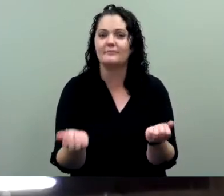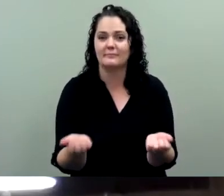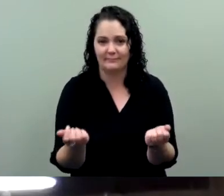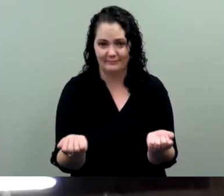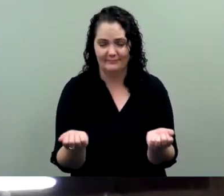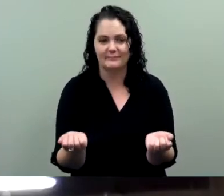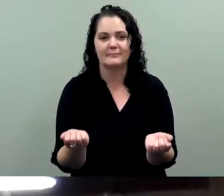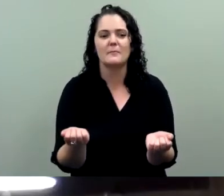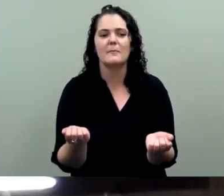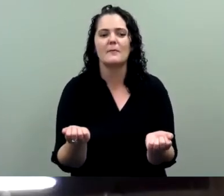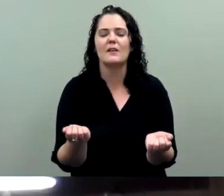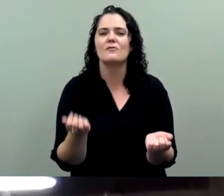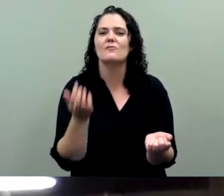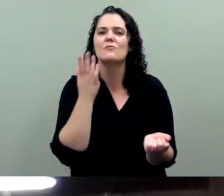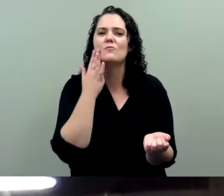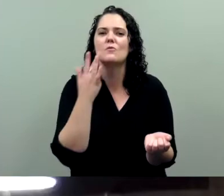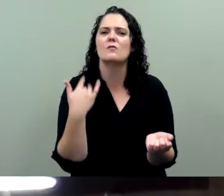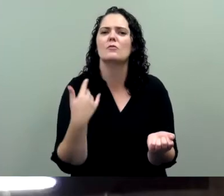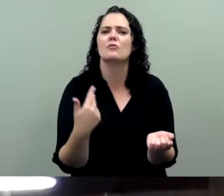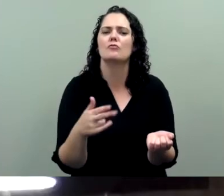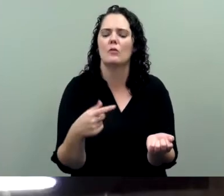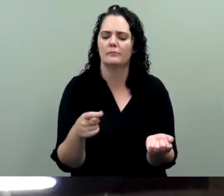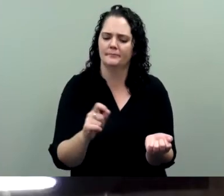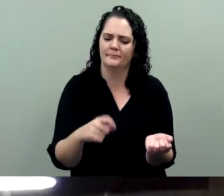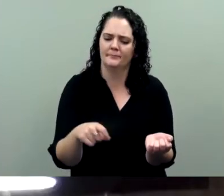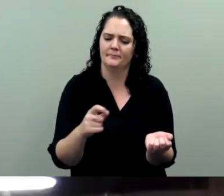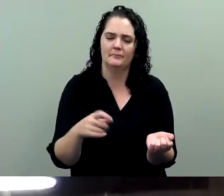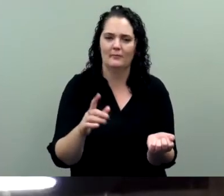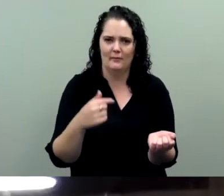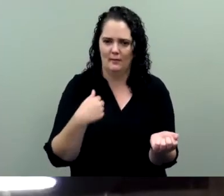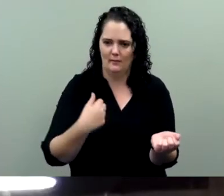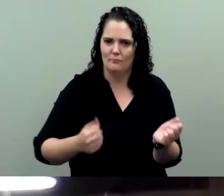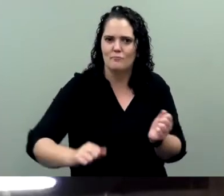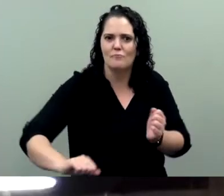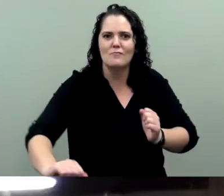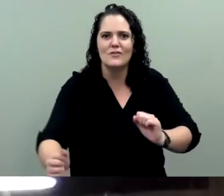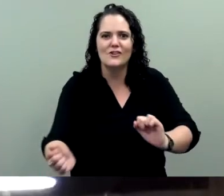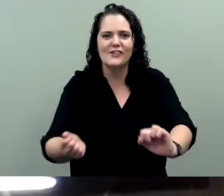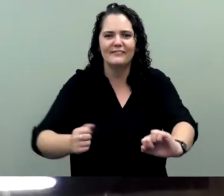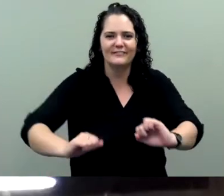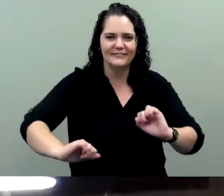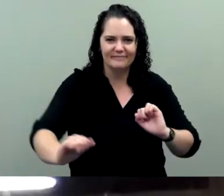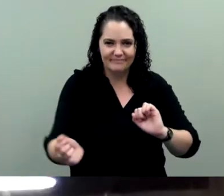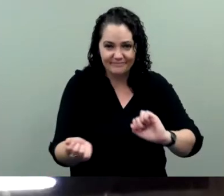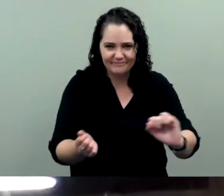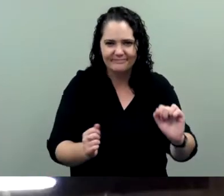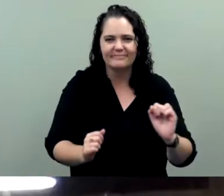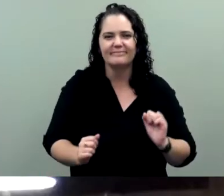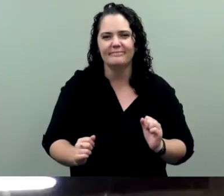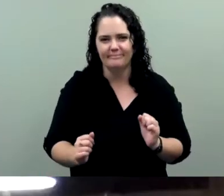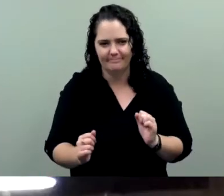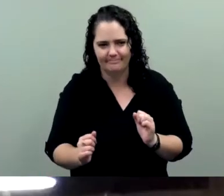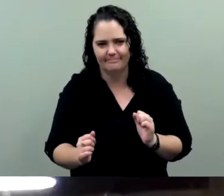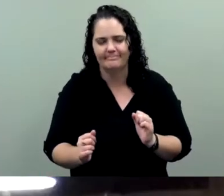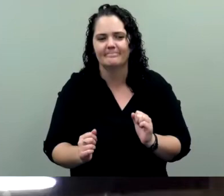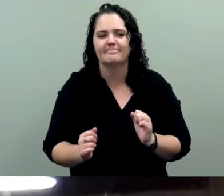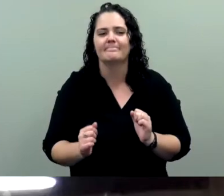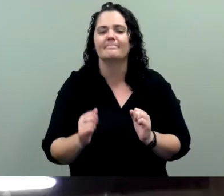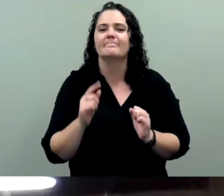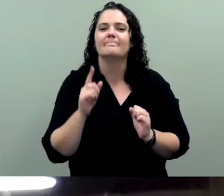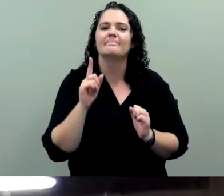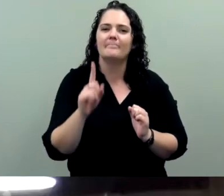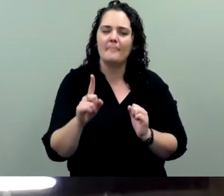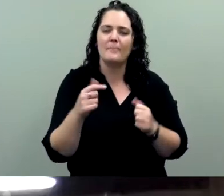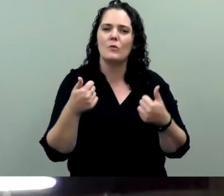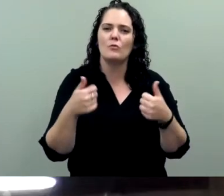having to think about moving through my arms. The other thing that will do is it'll make me much less sensitive to pressure. So using